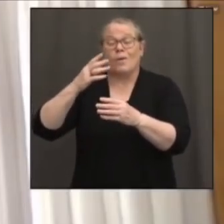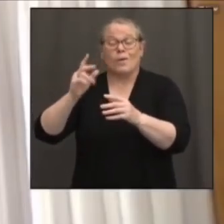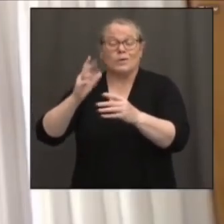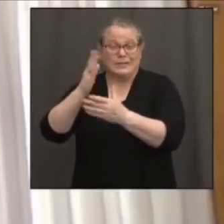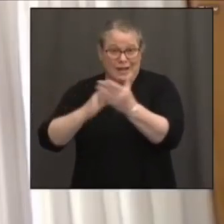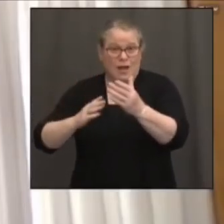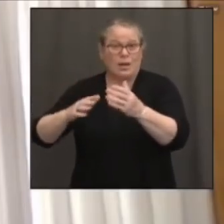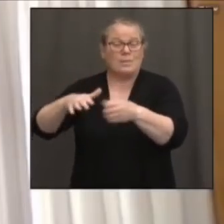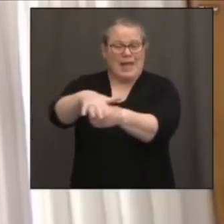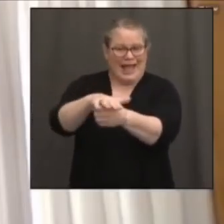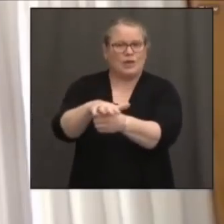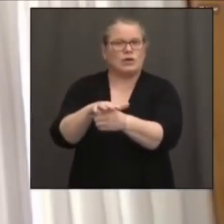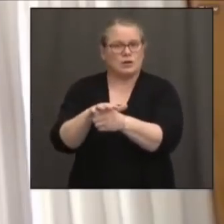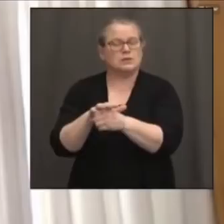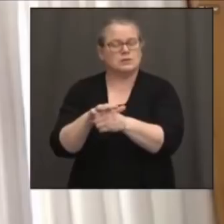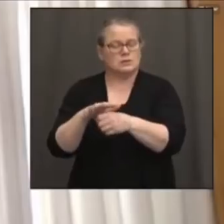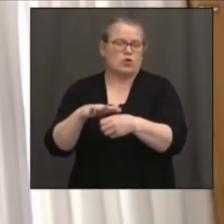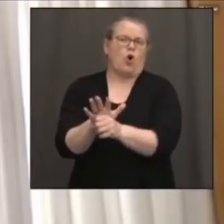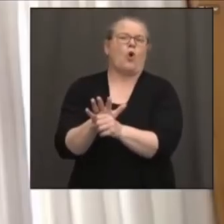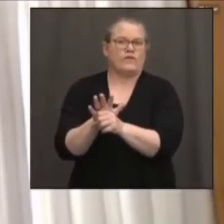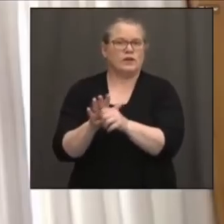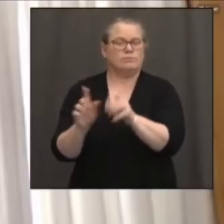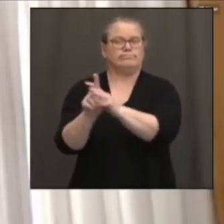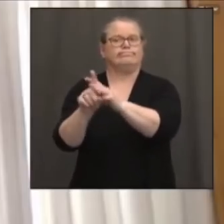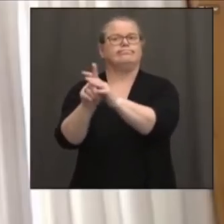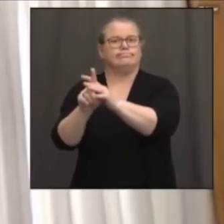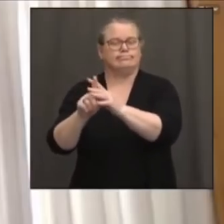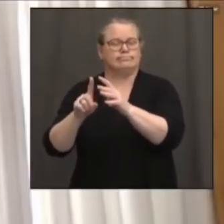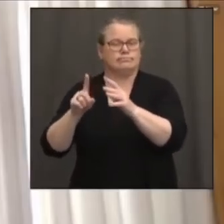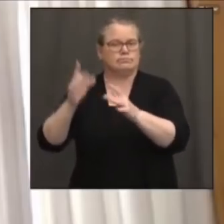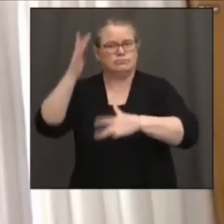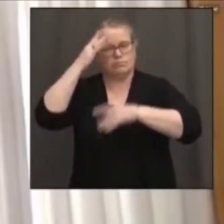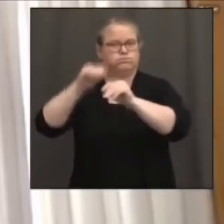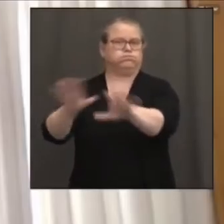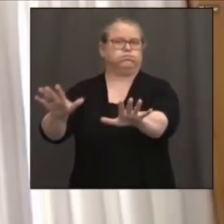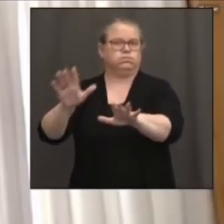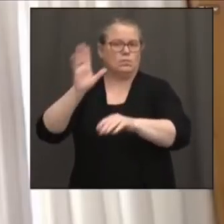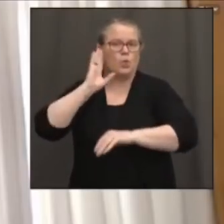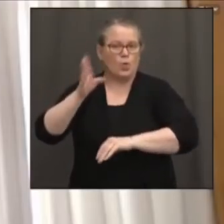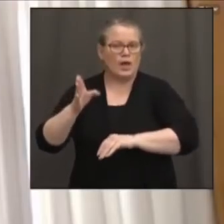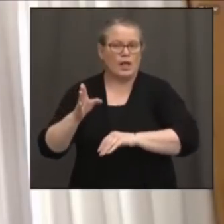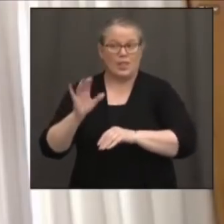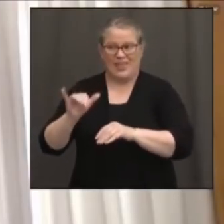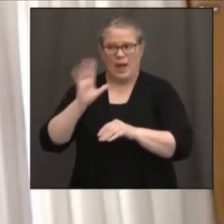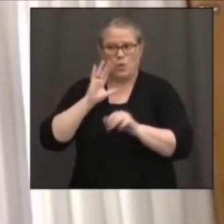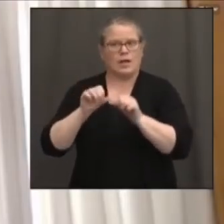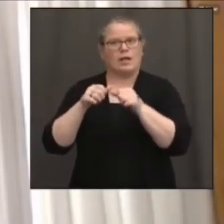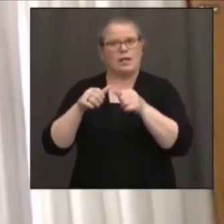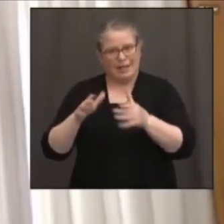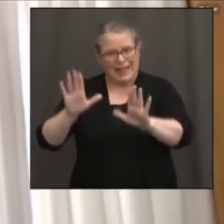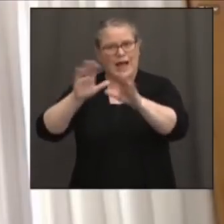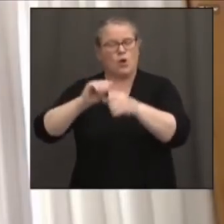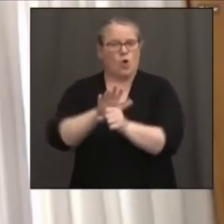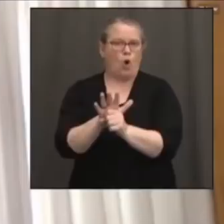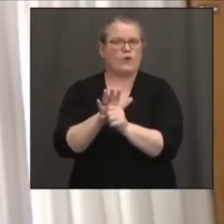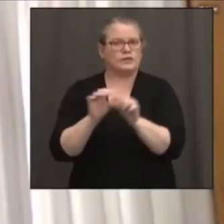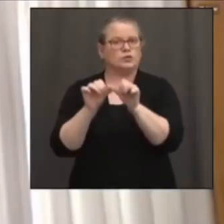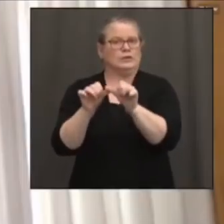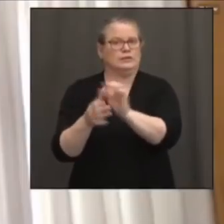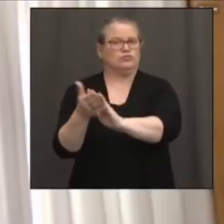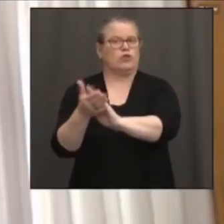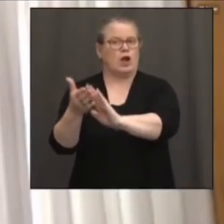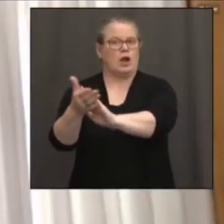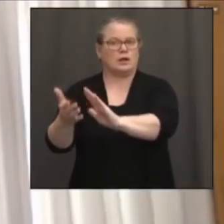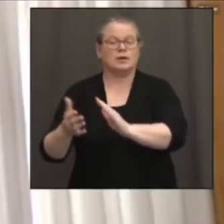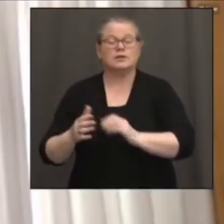provide opportunity for COVID to continue to lurk. So that's likely the mode that we're